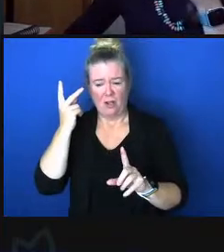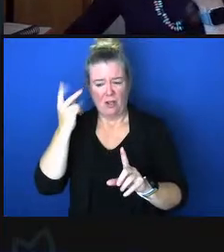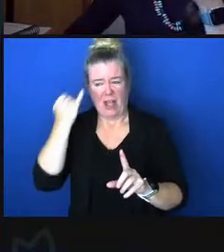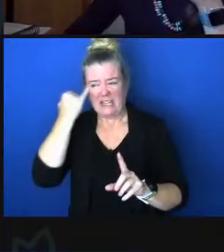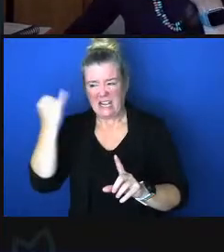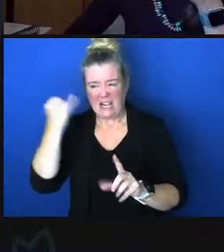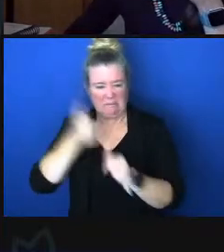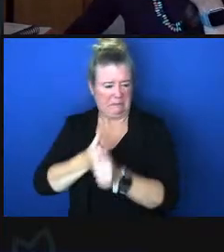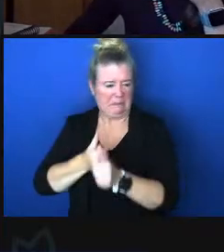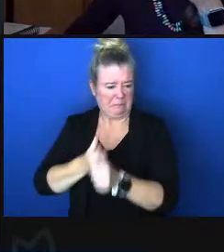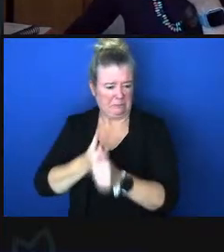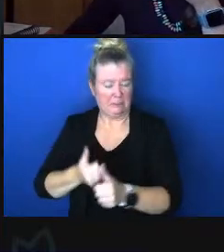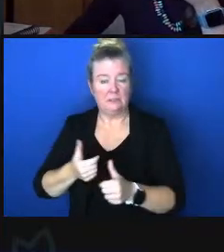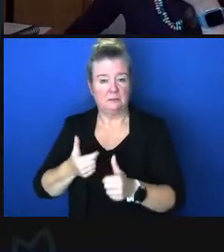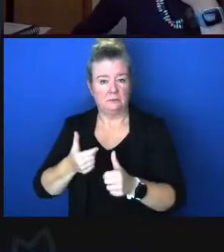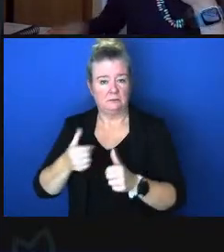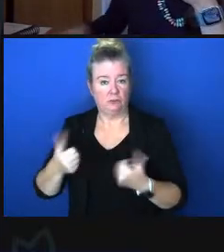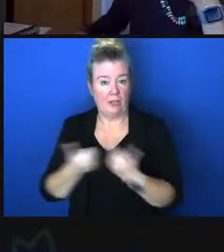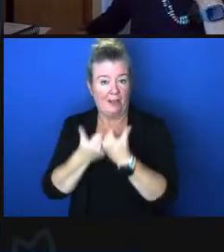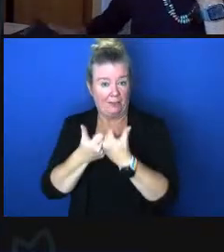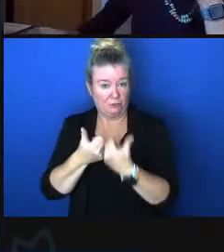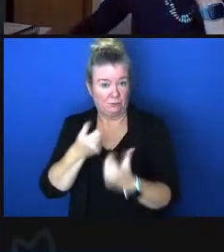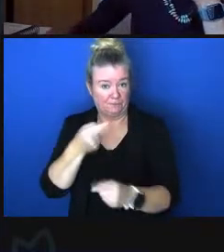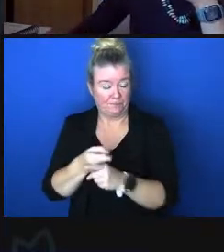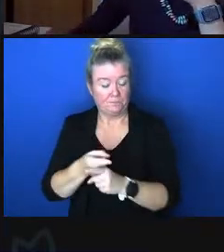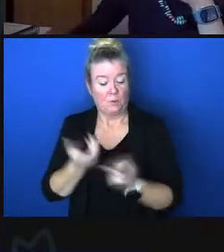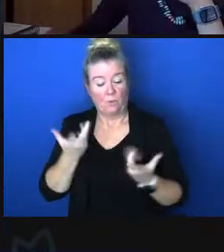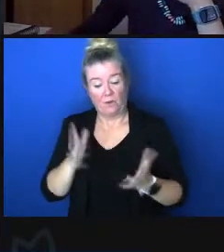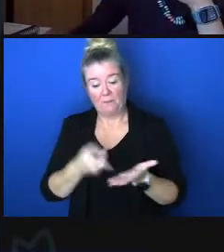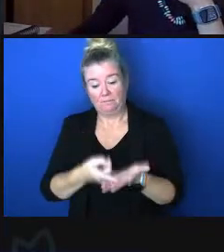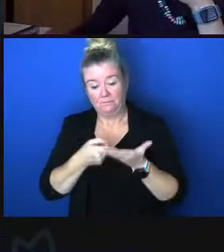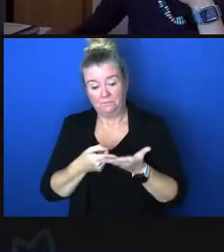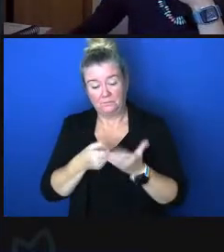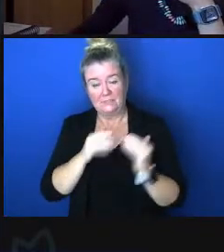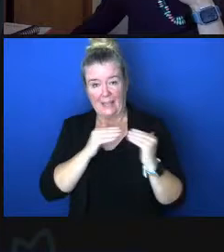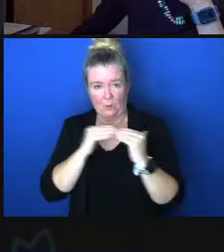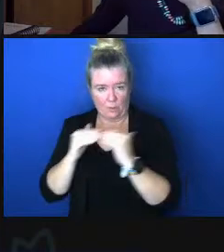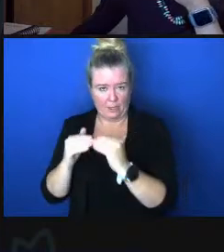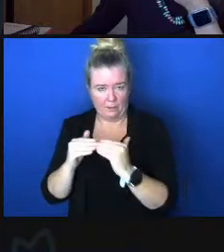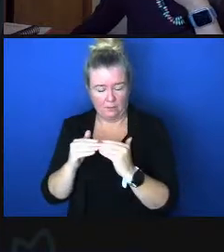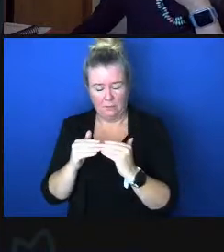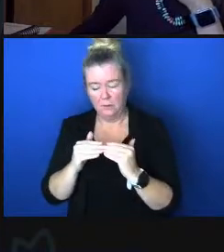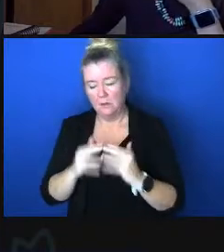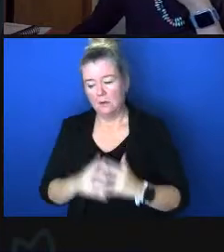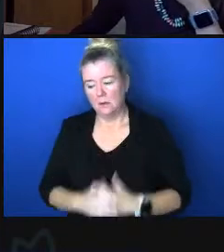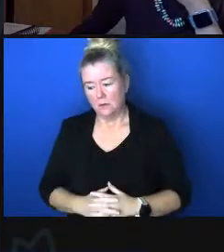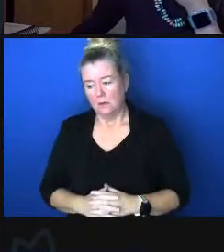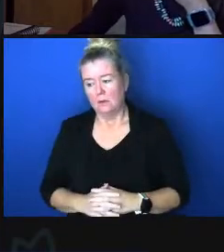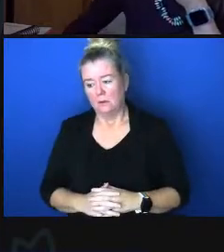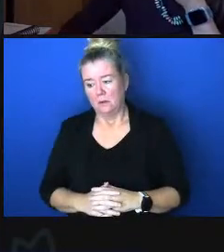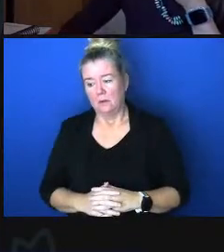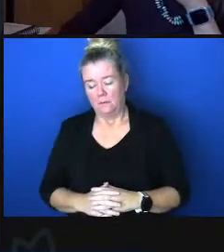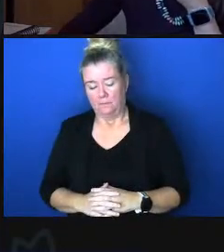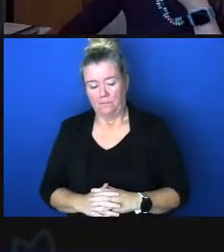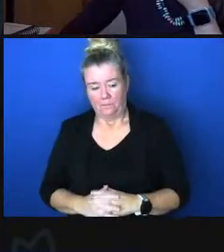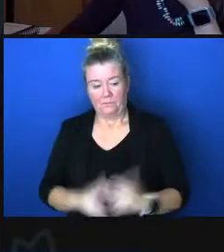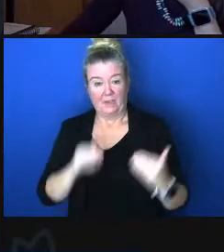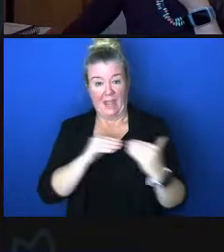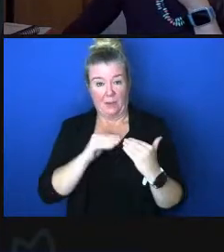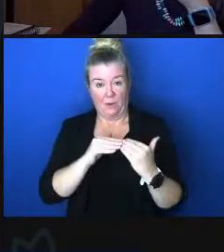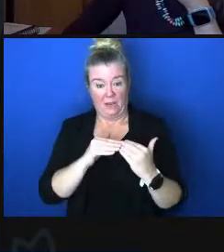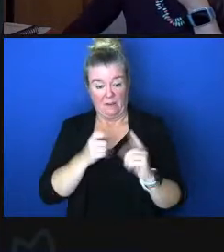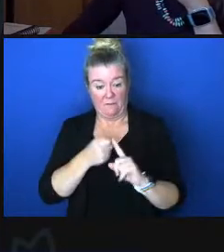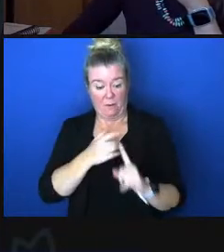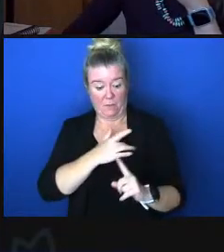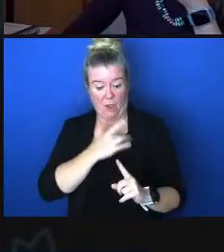ideological challenges, right? And we've talked about equity in a way that is leading from our heart and